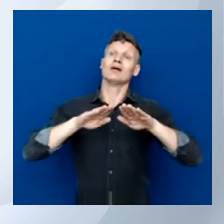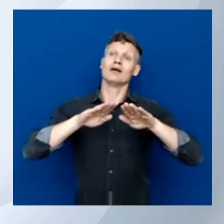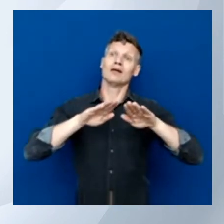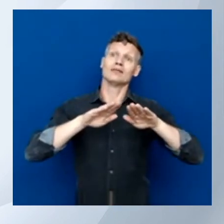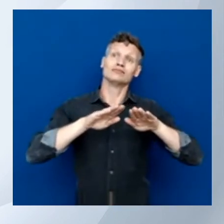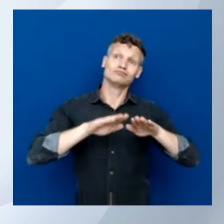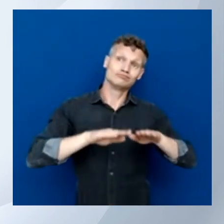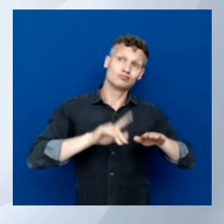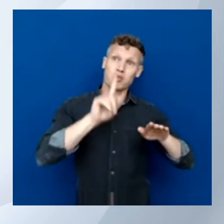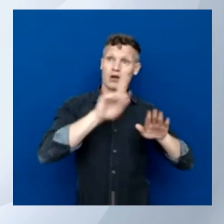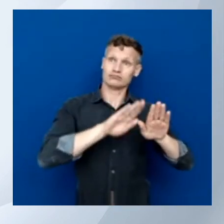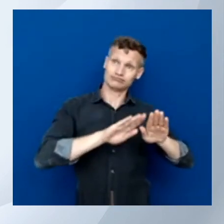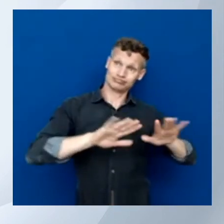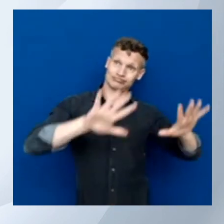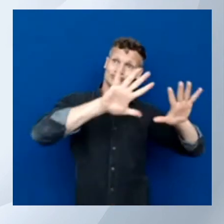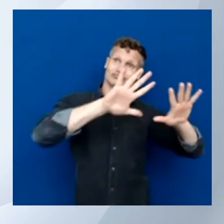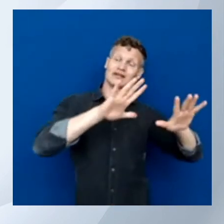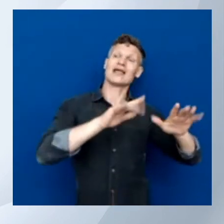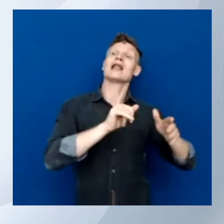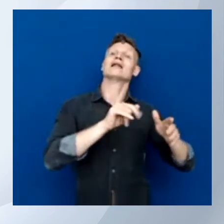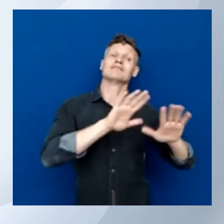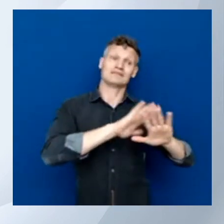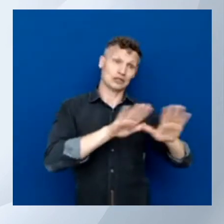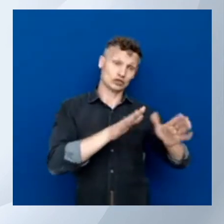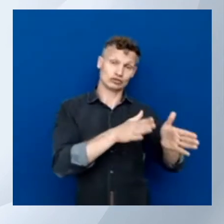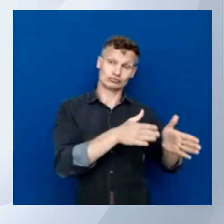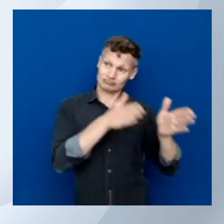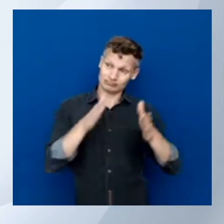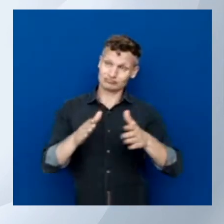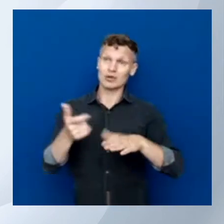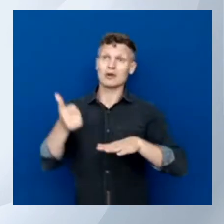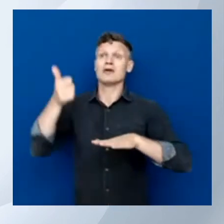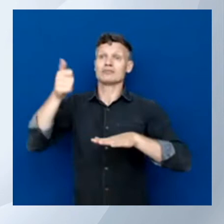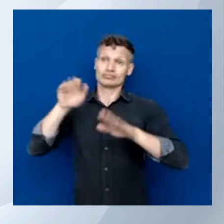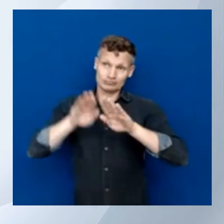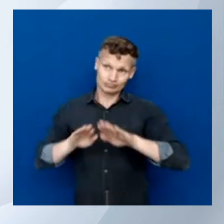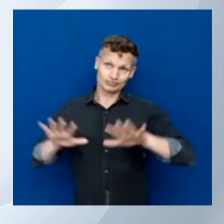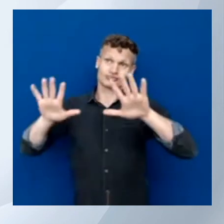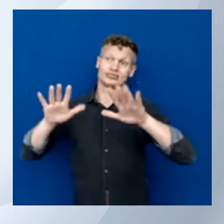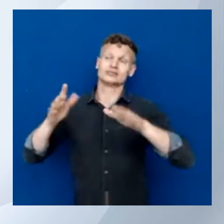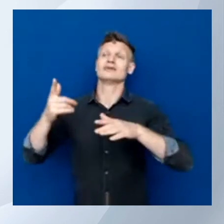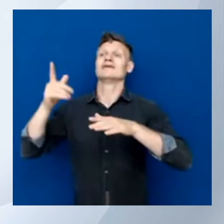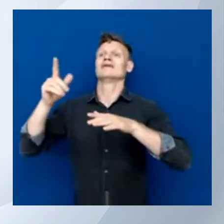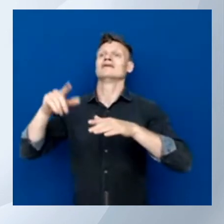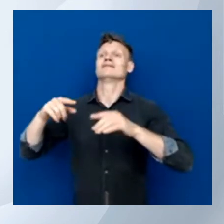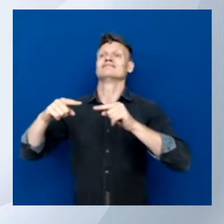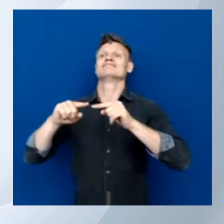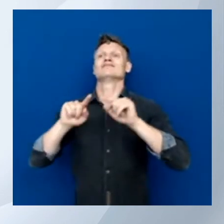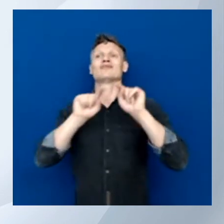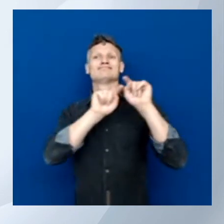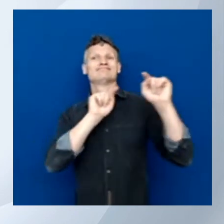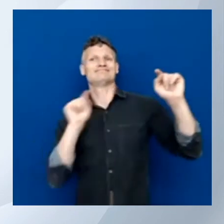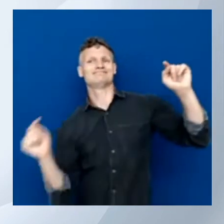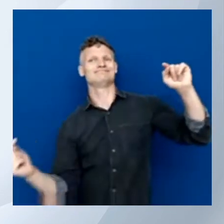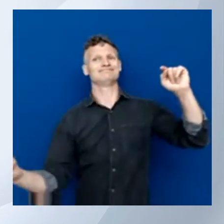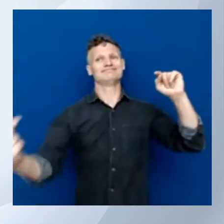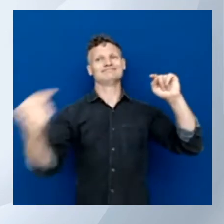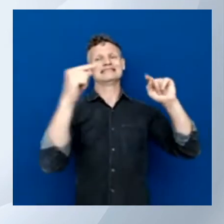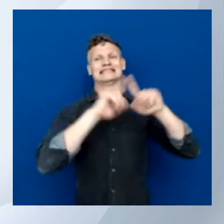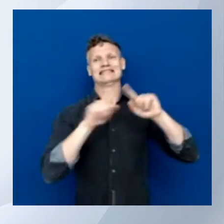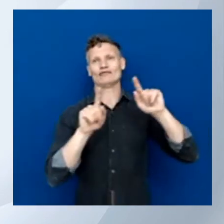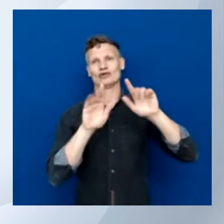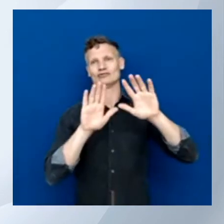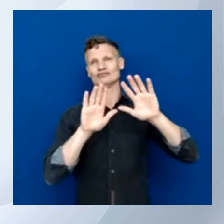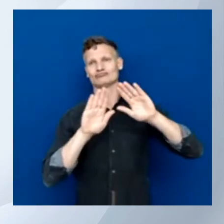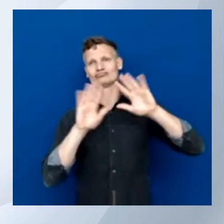And here you would remove it from Front Door at each step, do the deployment, and then when it's successfully completed, re-add the